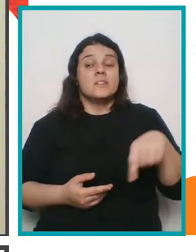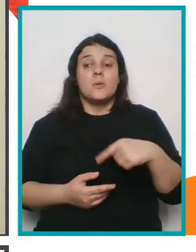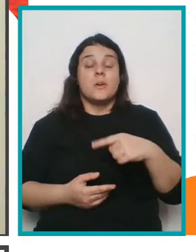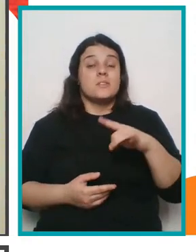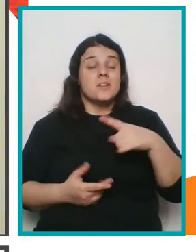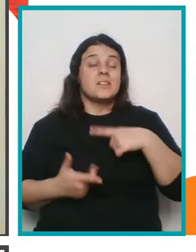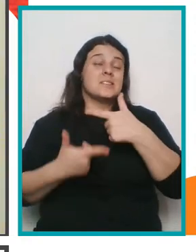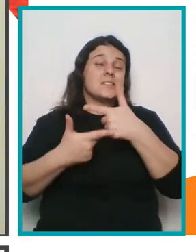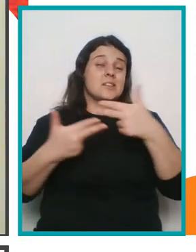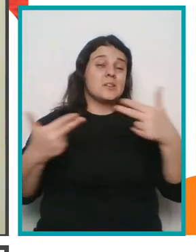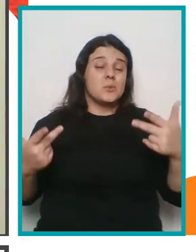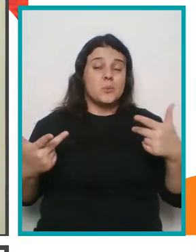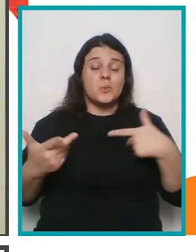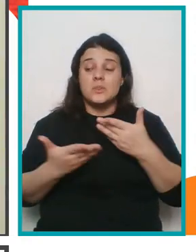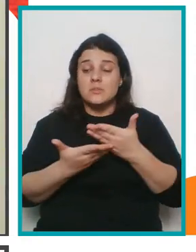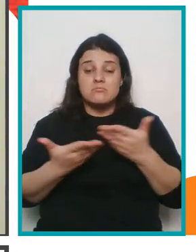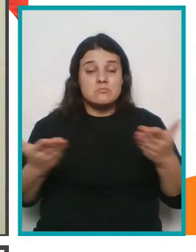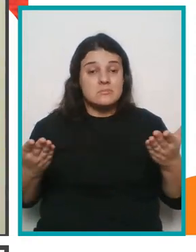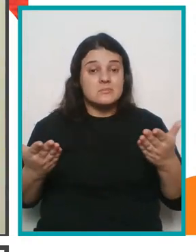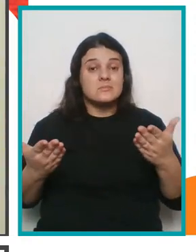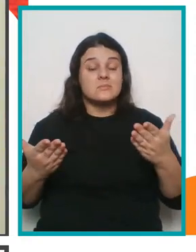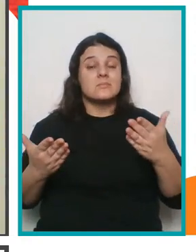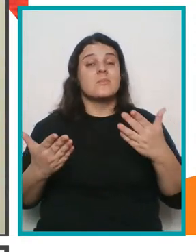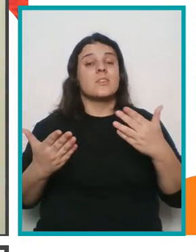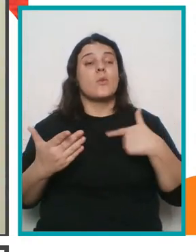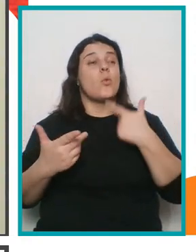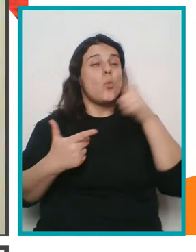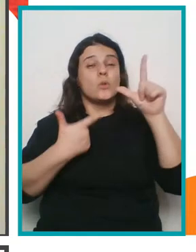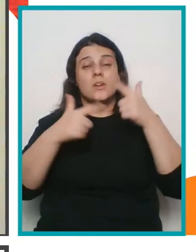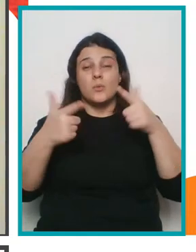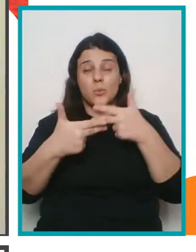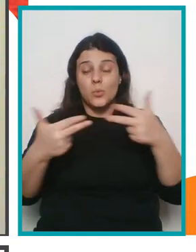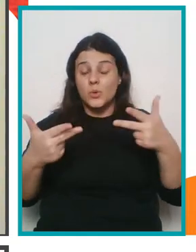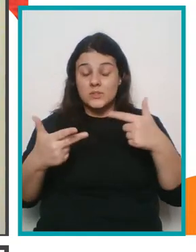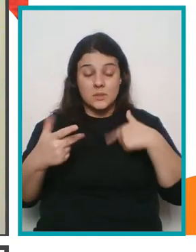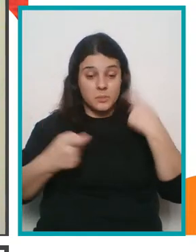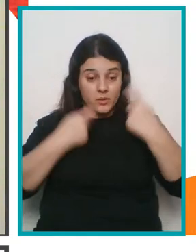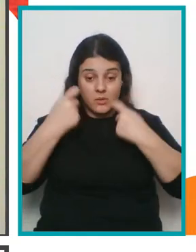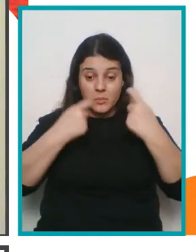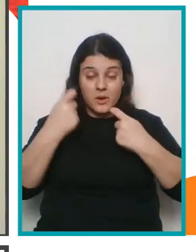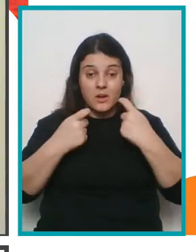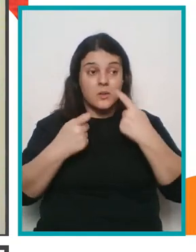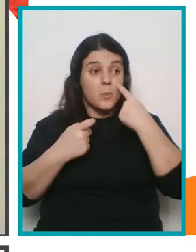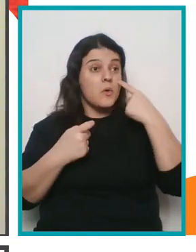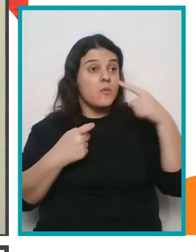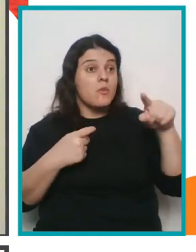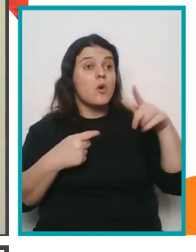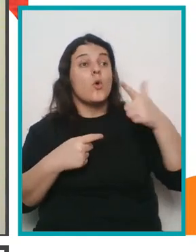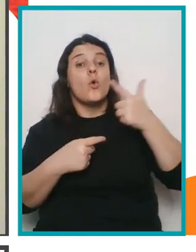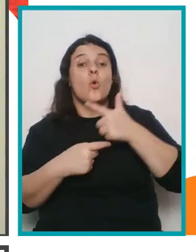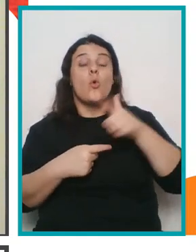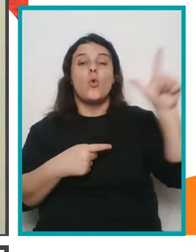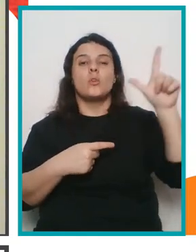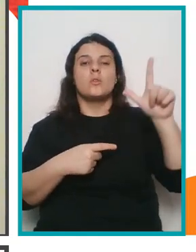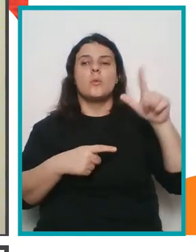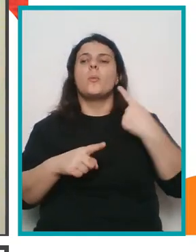address. So we are literally in a comfortable zone.